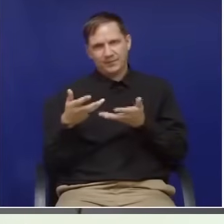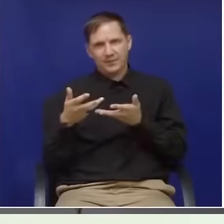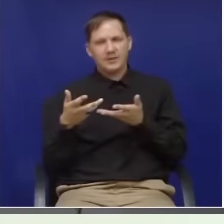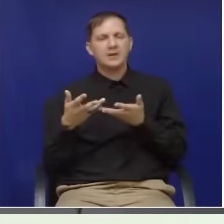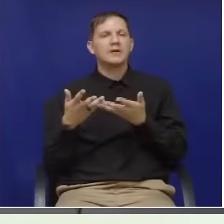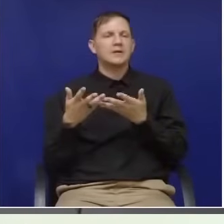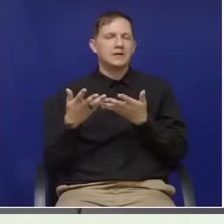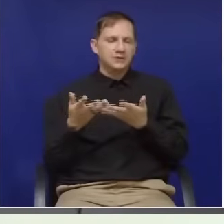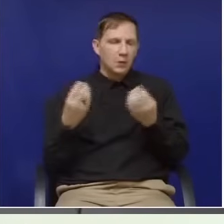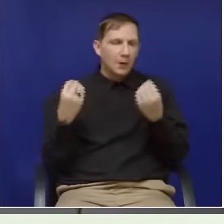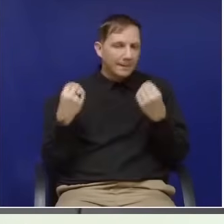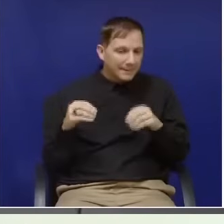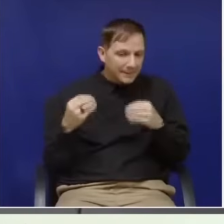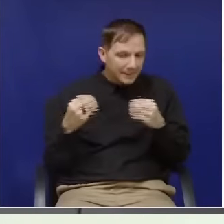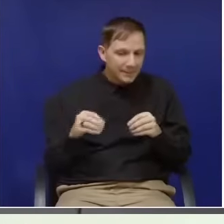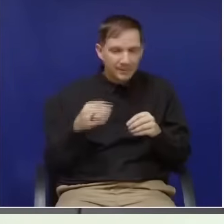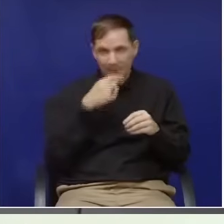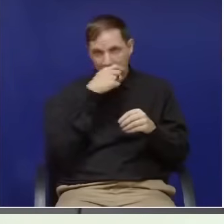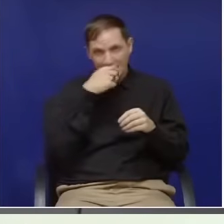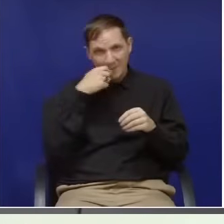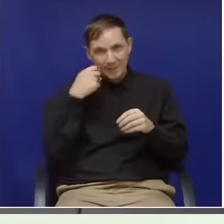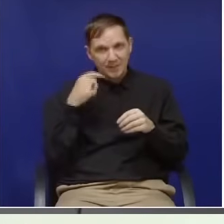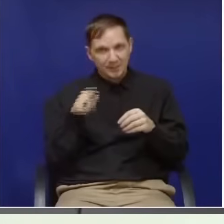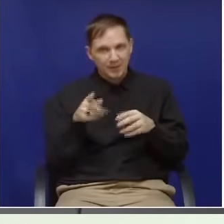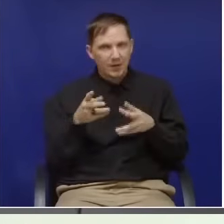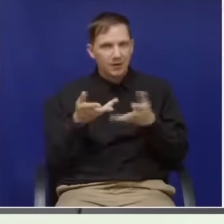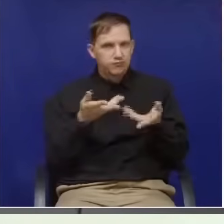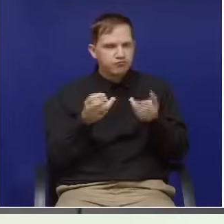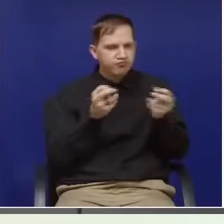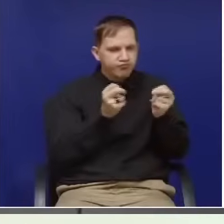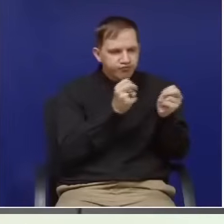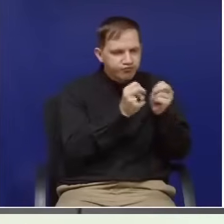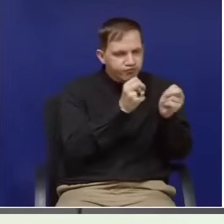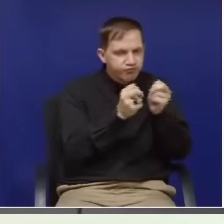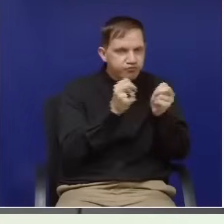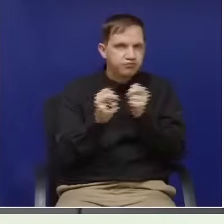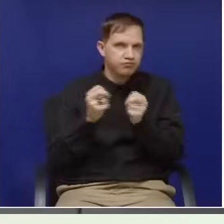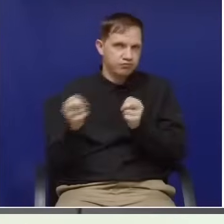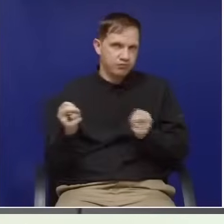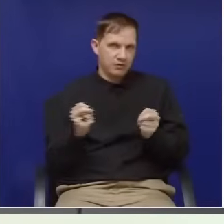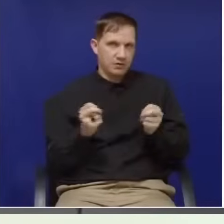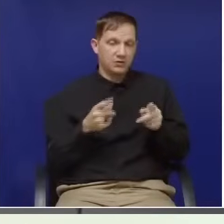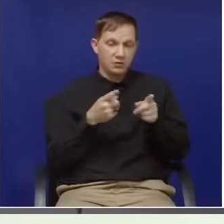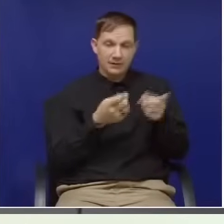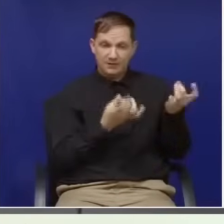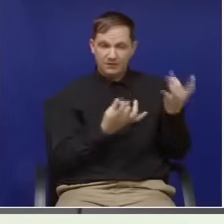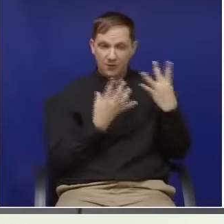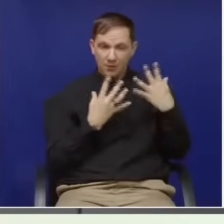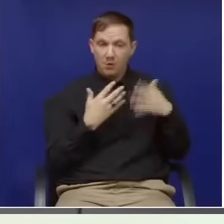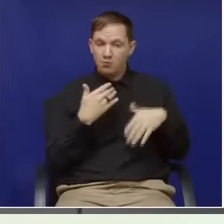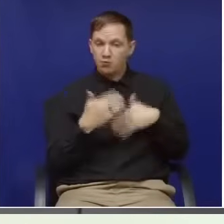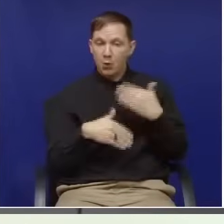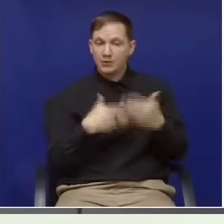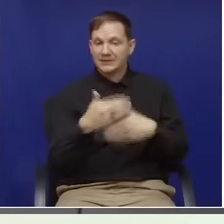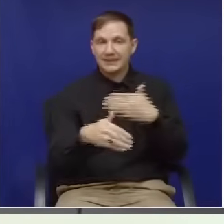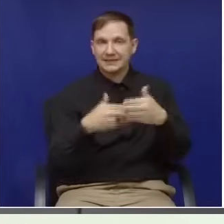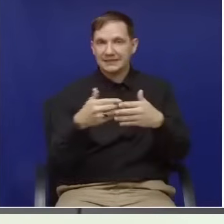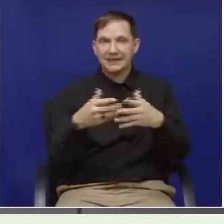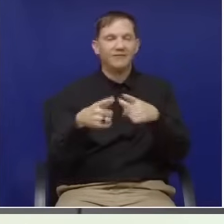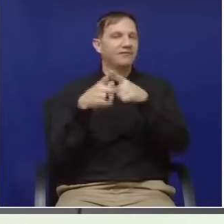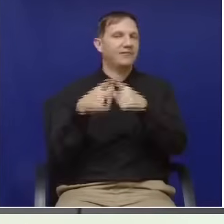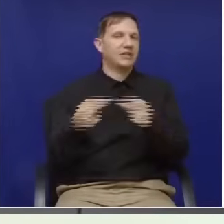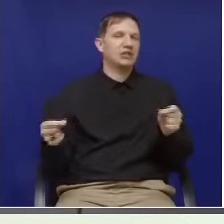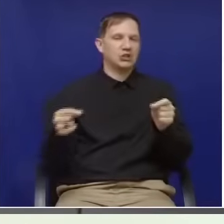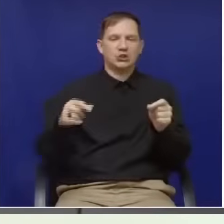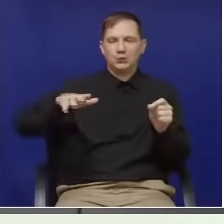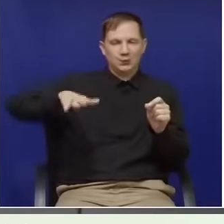of magistrates, which includes their medical benefits, amongst other benefits. I'm informed that this process has not been concluded by the